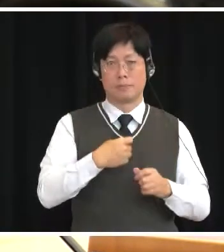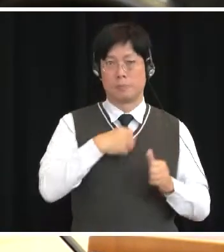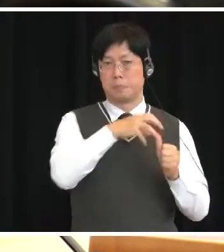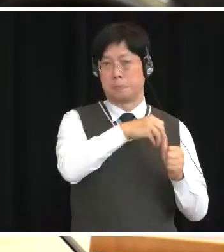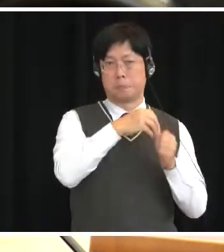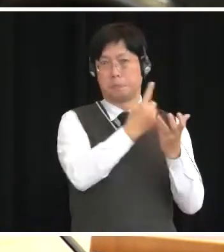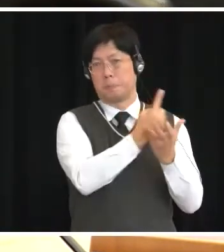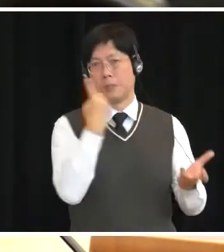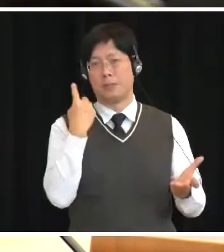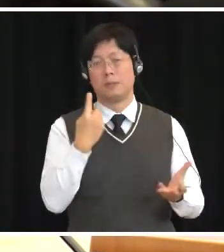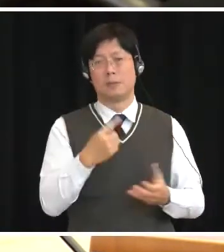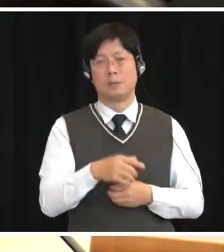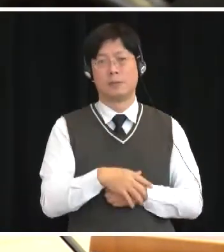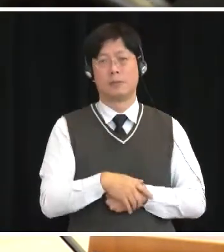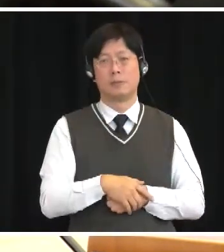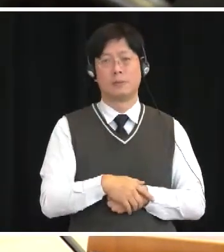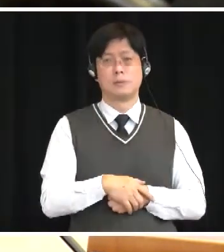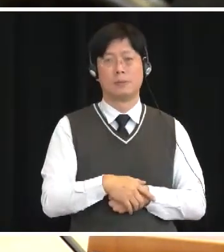20